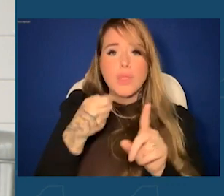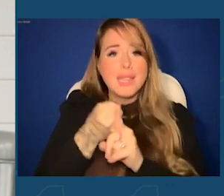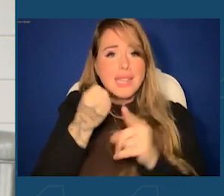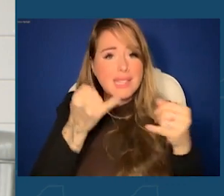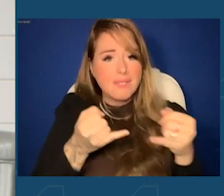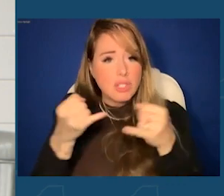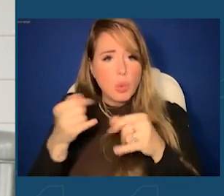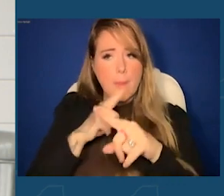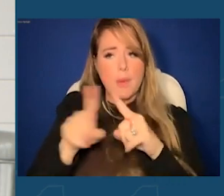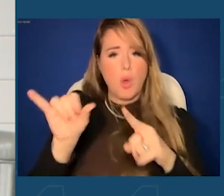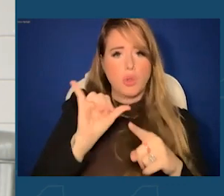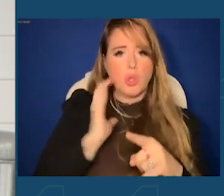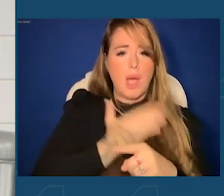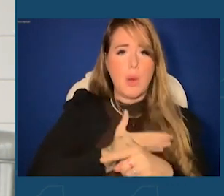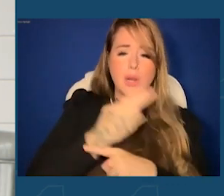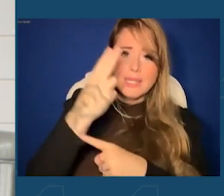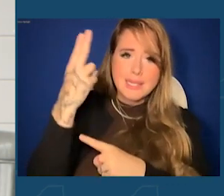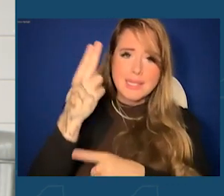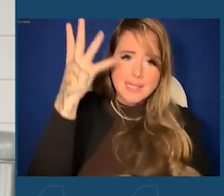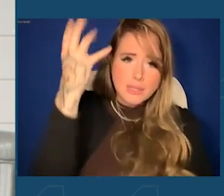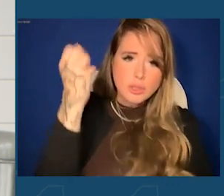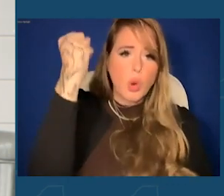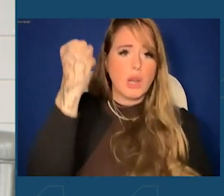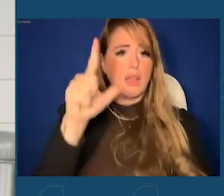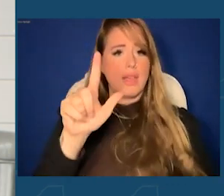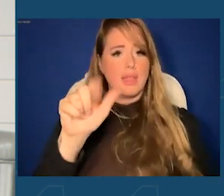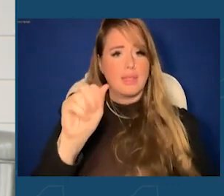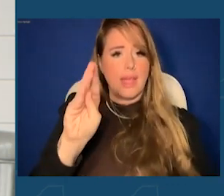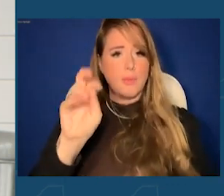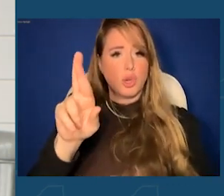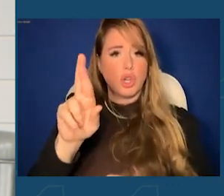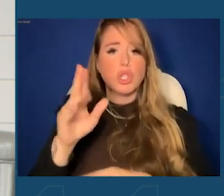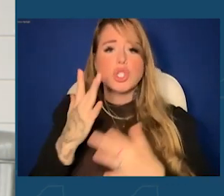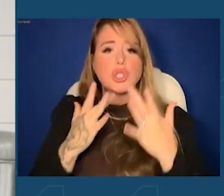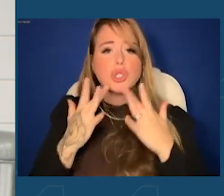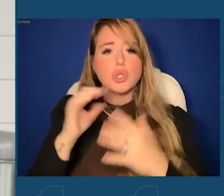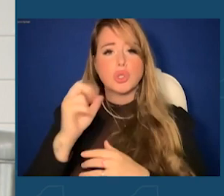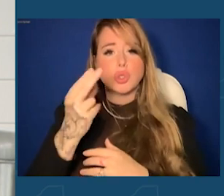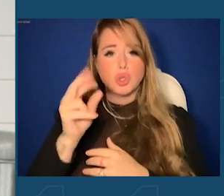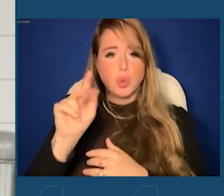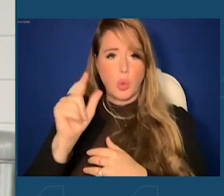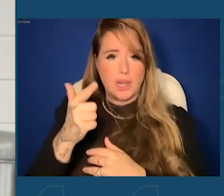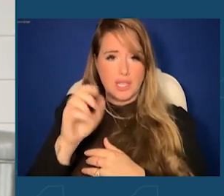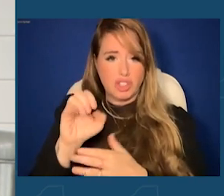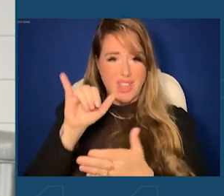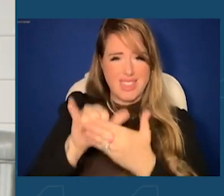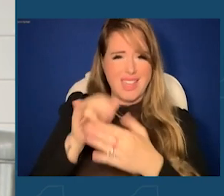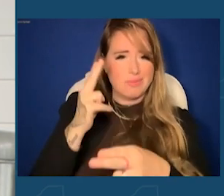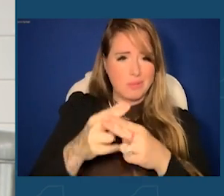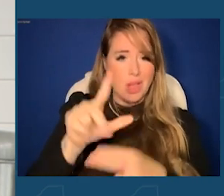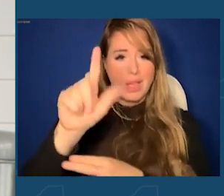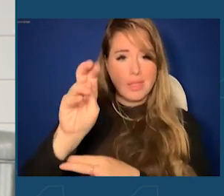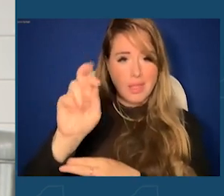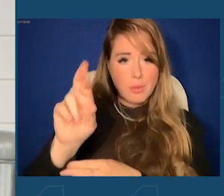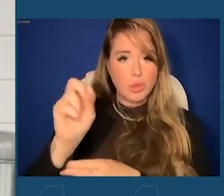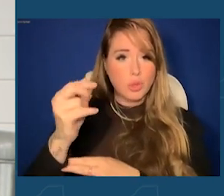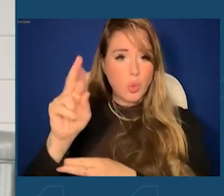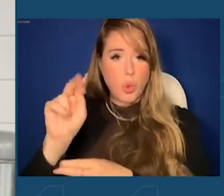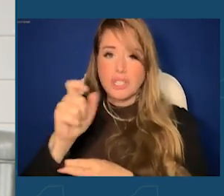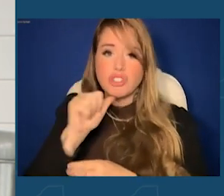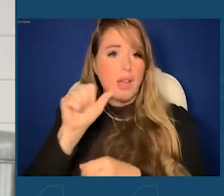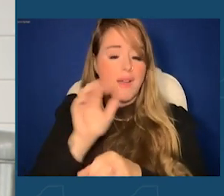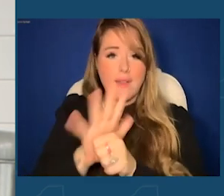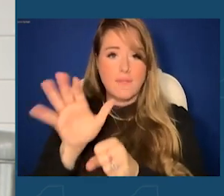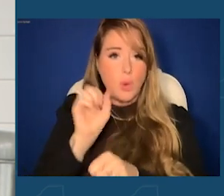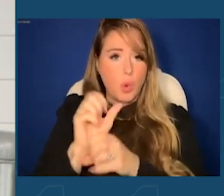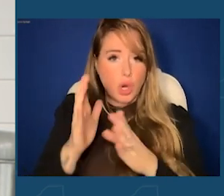labor shortage. But at the same time, we have a historic labor shortage. We also have this